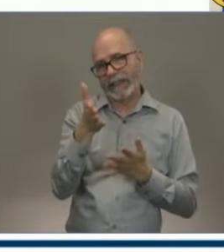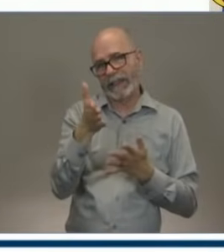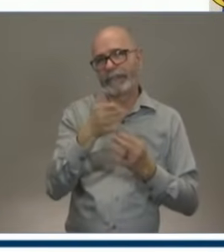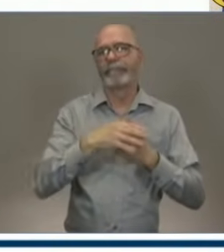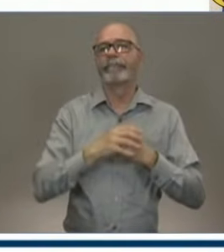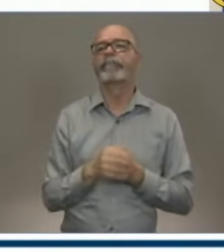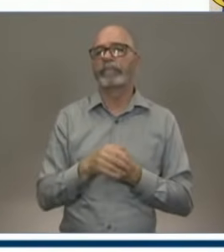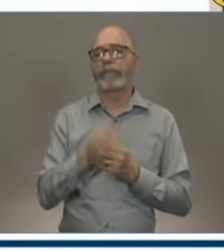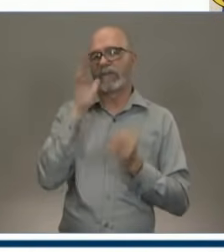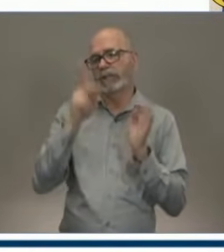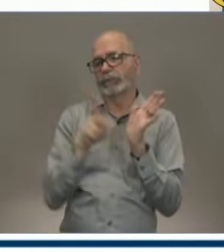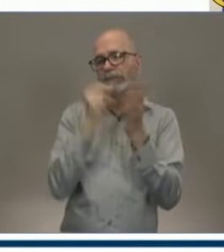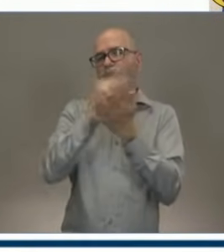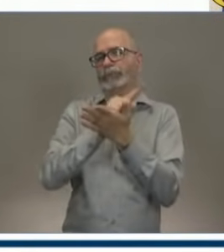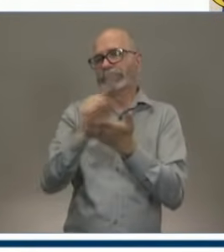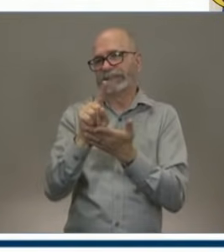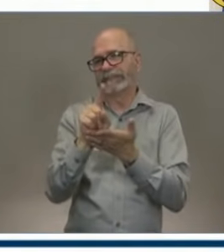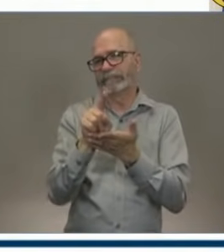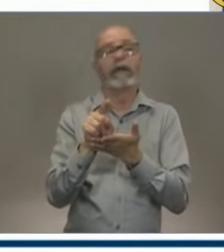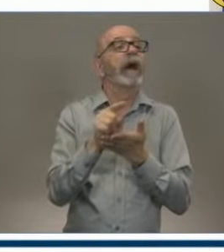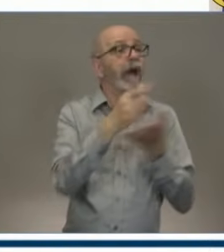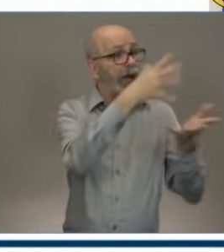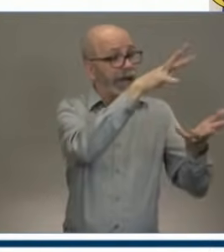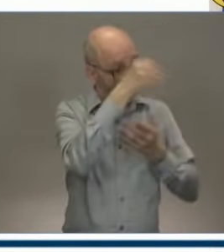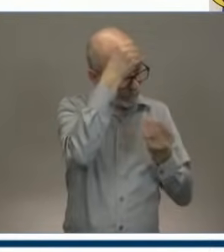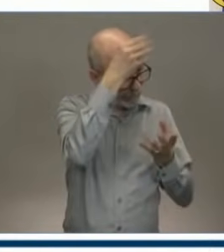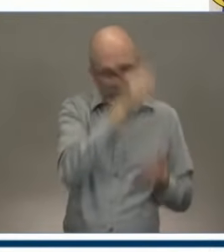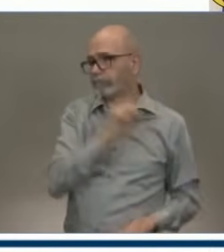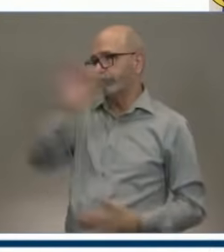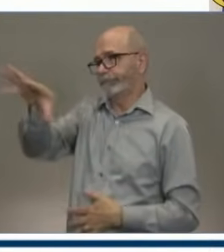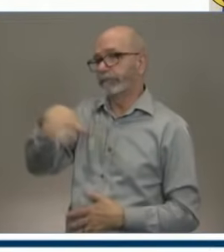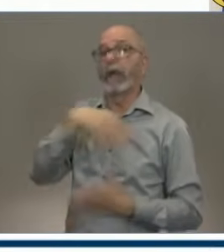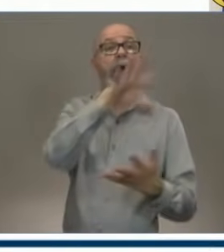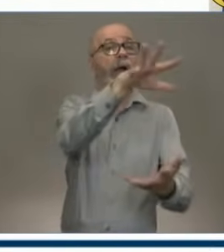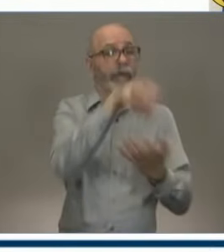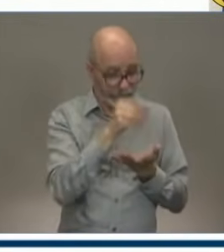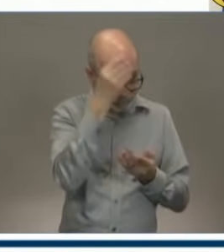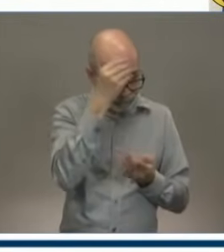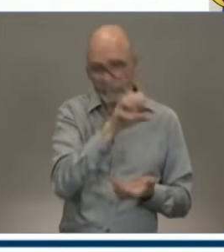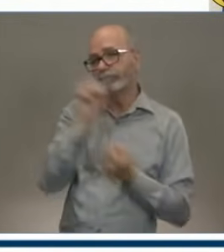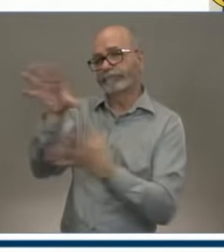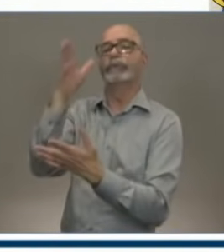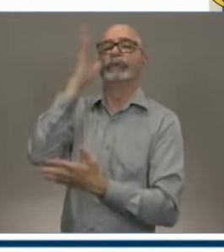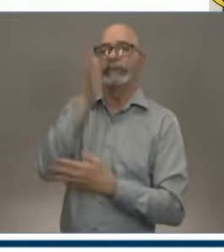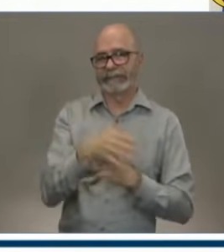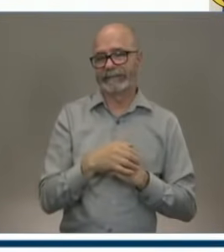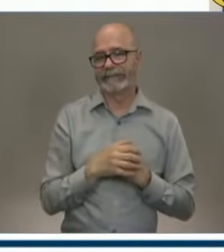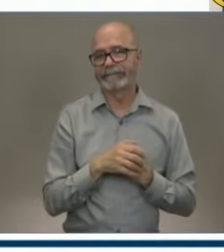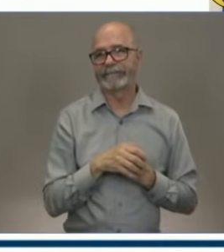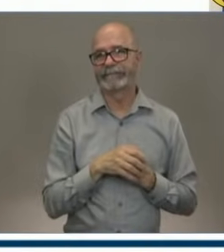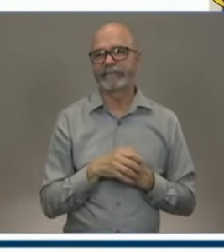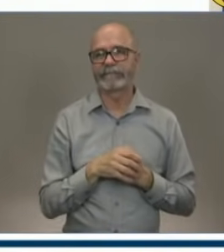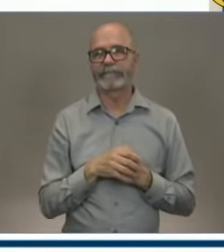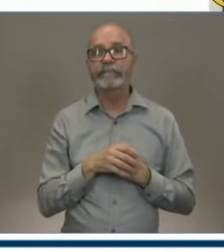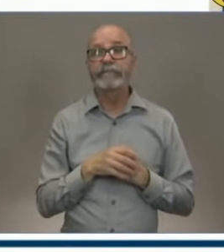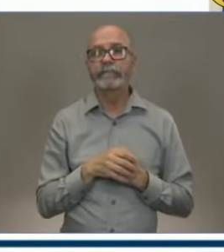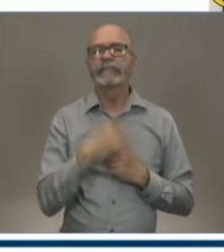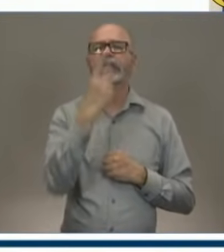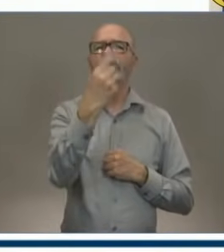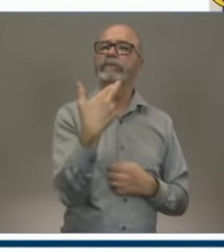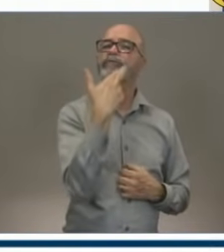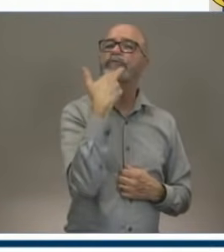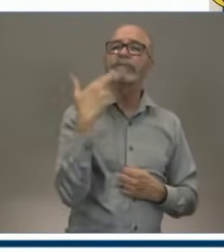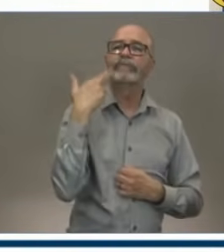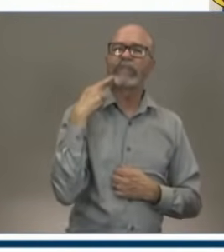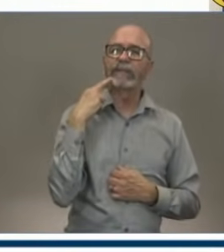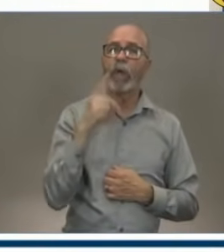Thanks. This question is about a particular restaurant in Lower Sackville that I'm sure public health is